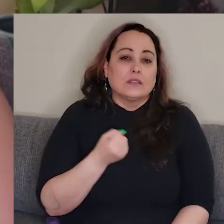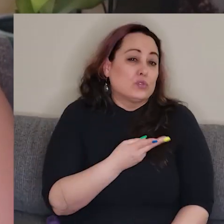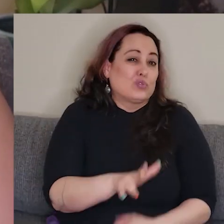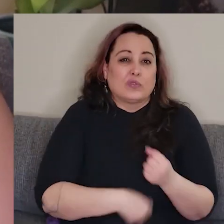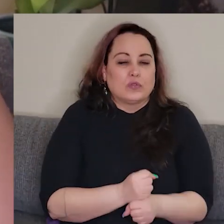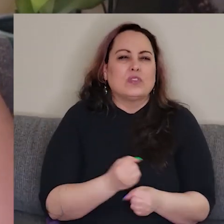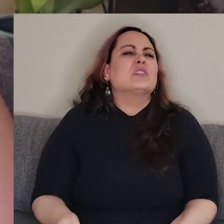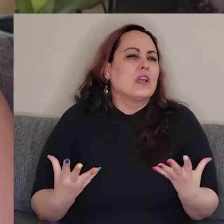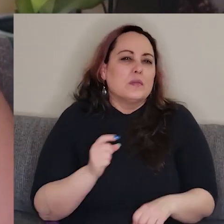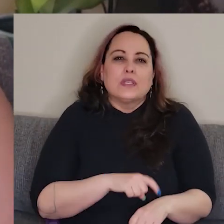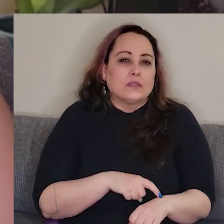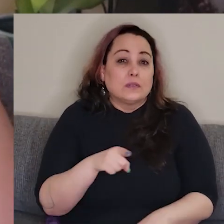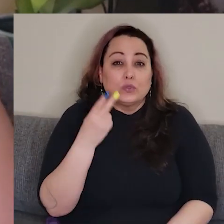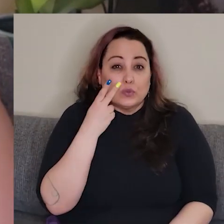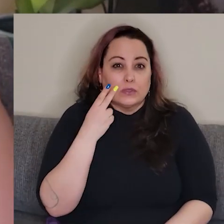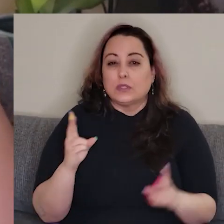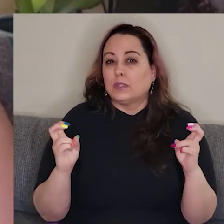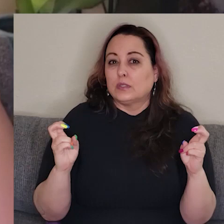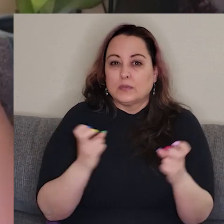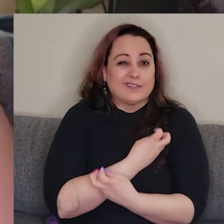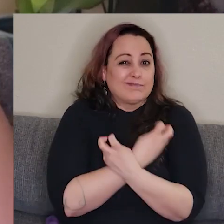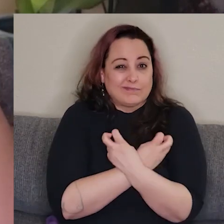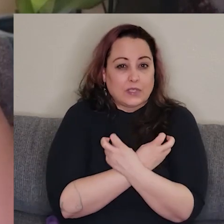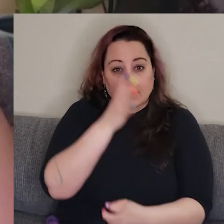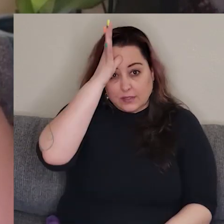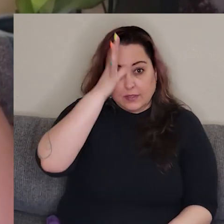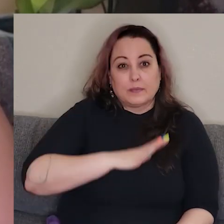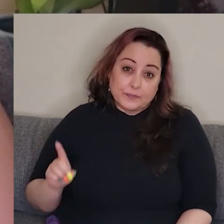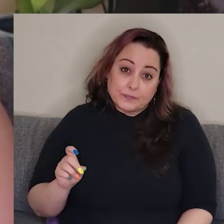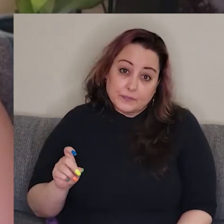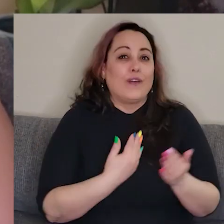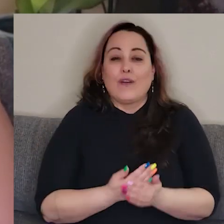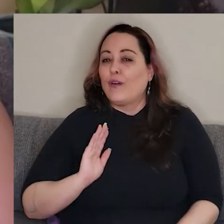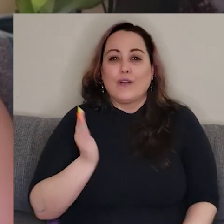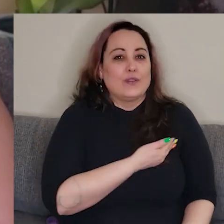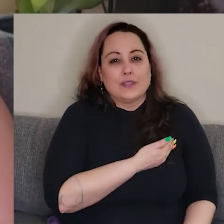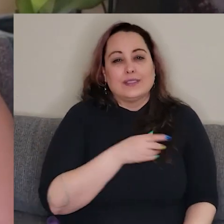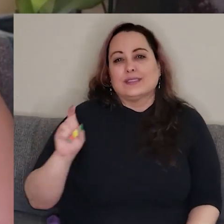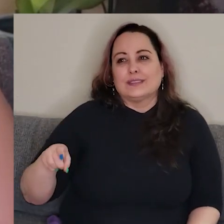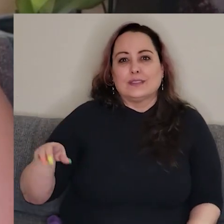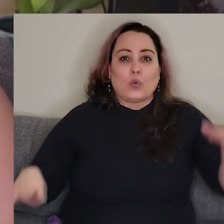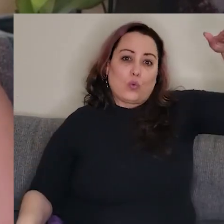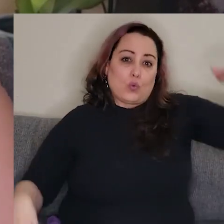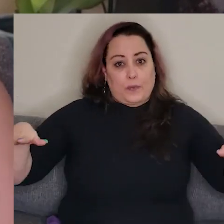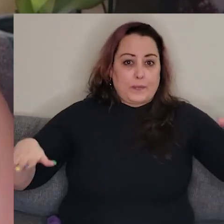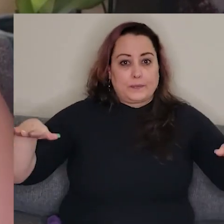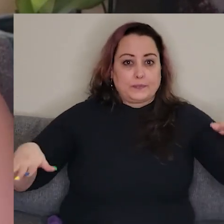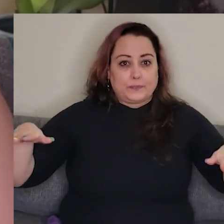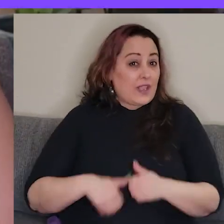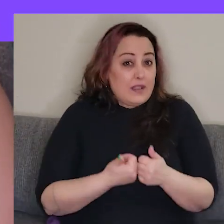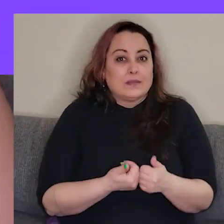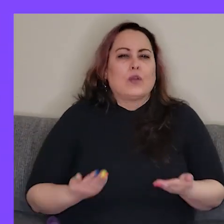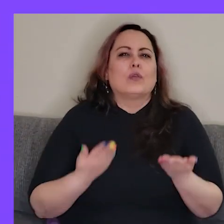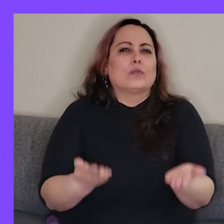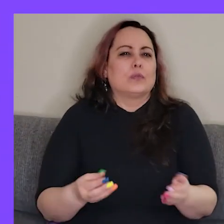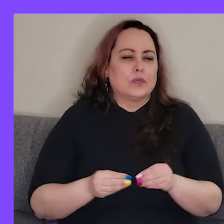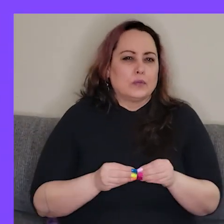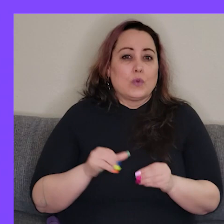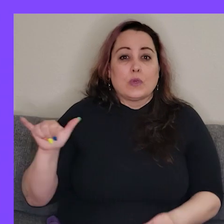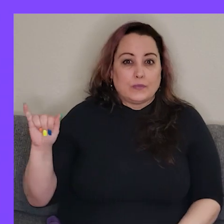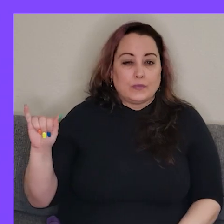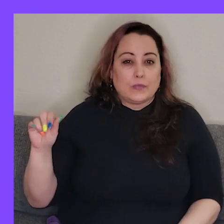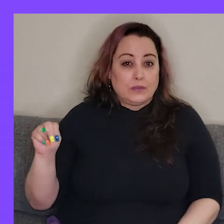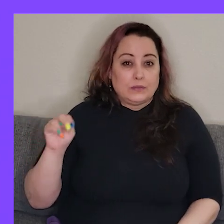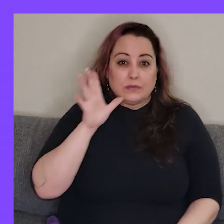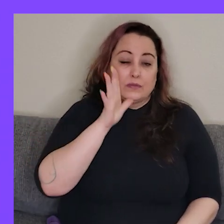yang energy in the world. How often have you heard the term toxic masculinity in the last few years? And as a whole, we need to